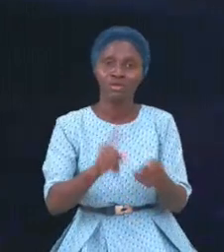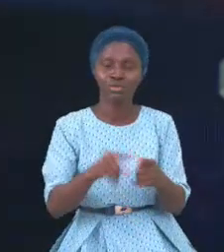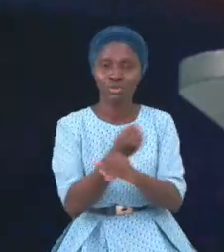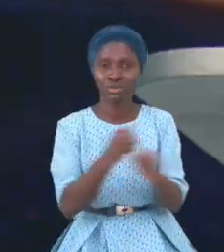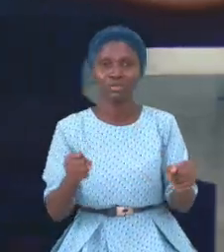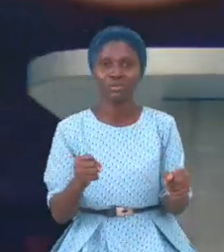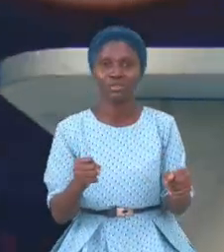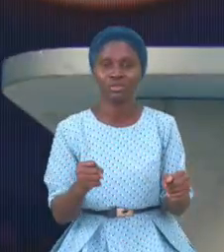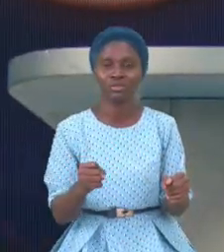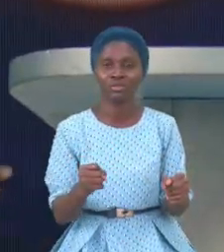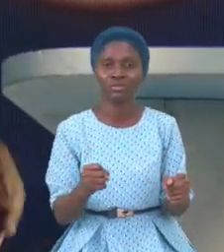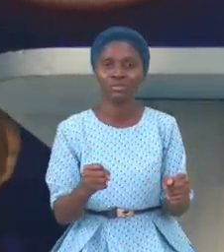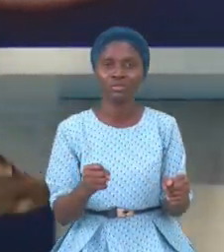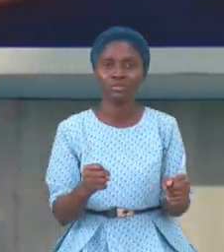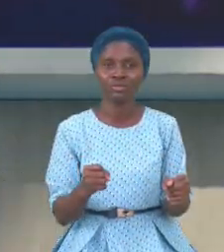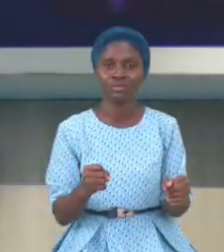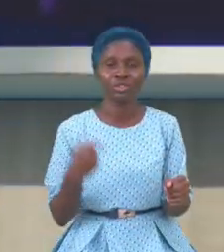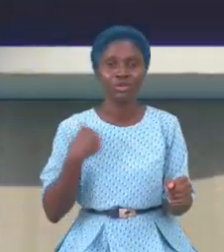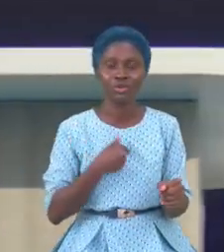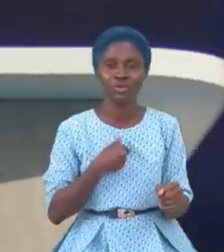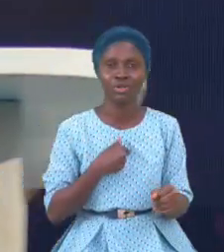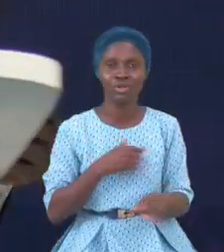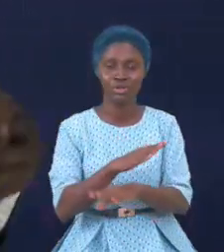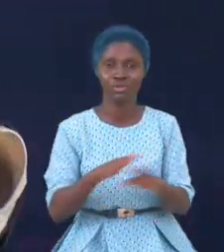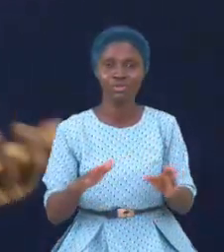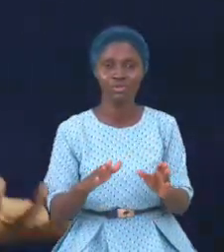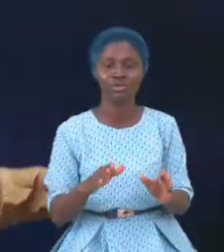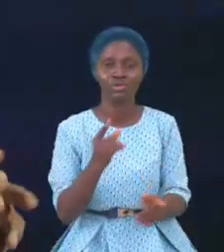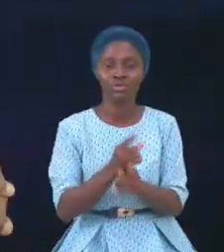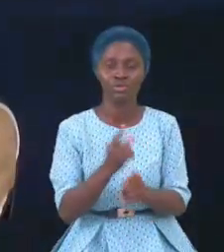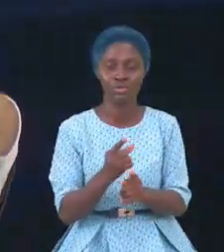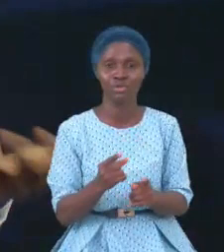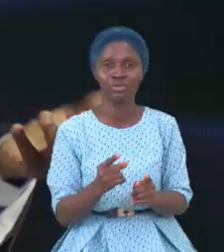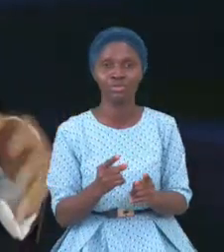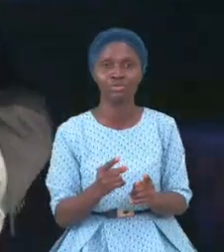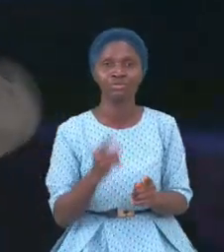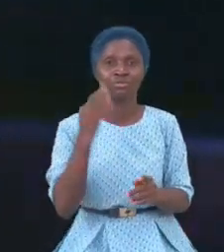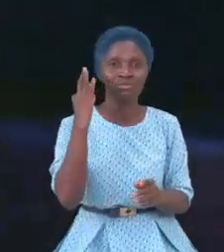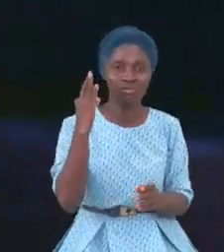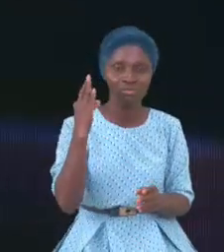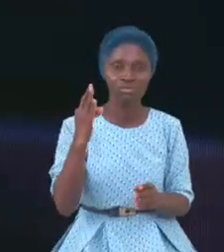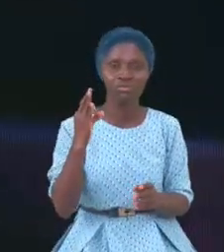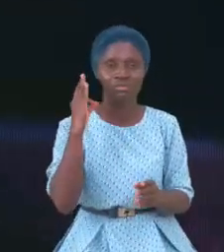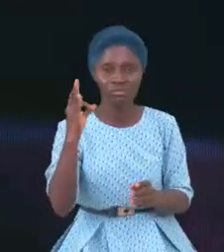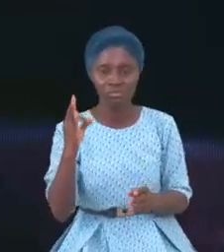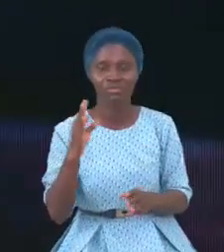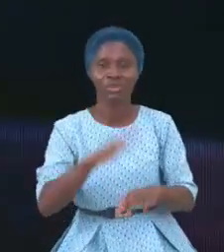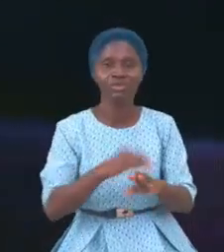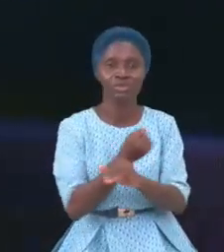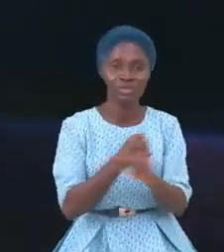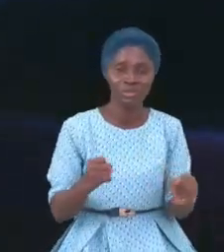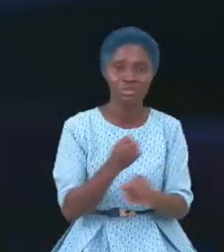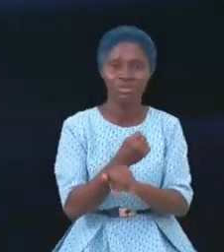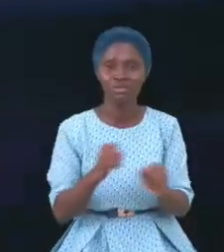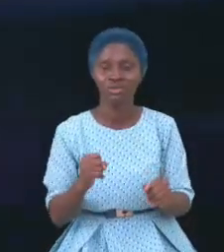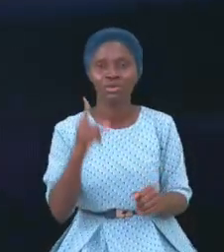We don't hammer on salvation every time, 1 year, 2 years, 5 years, 10 years,